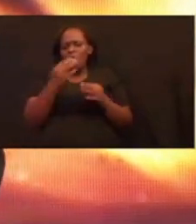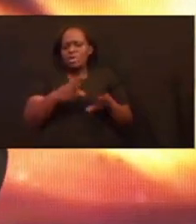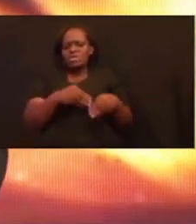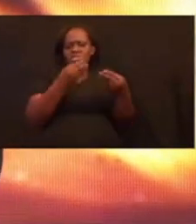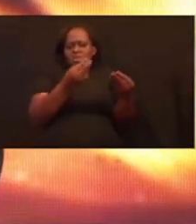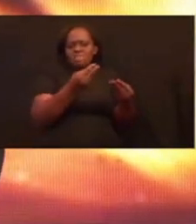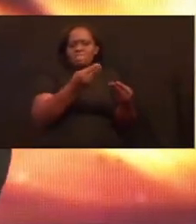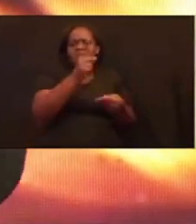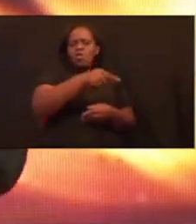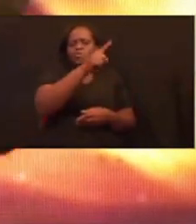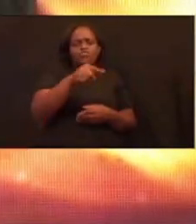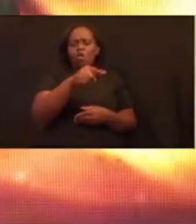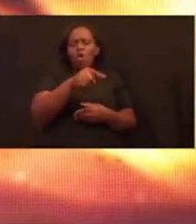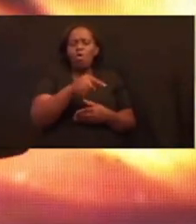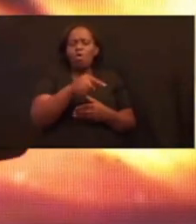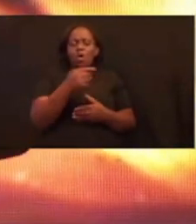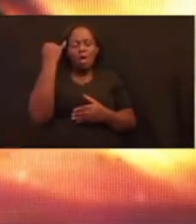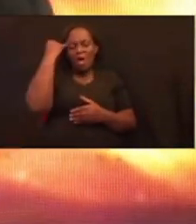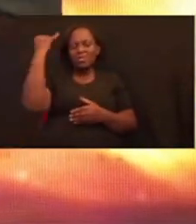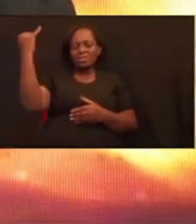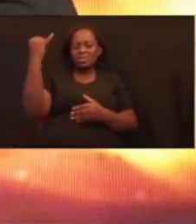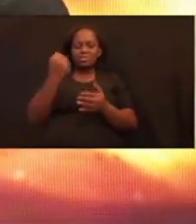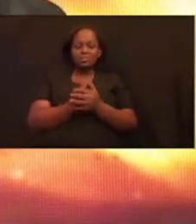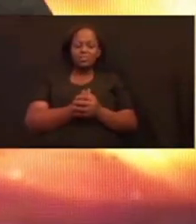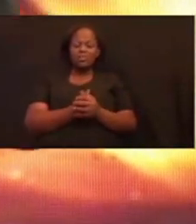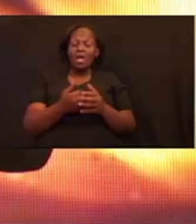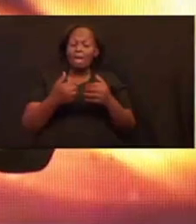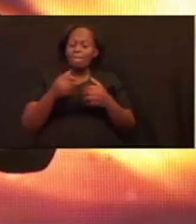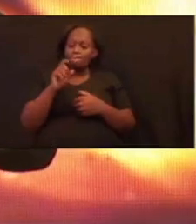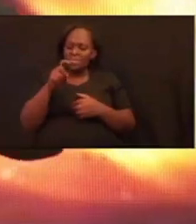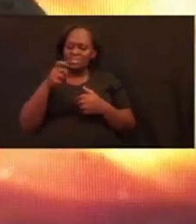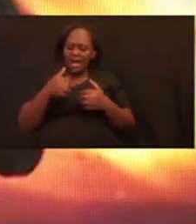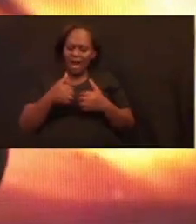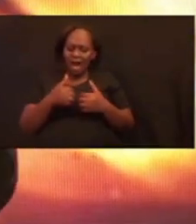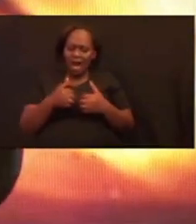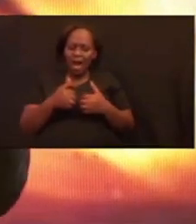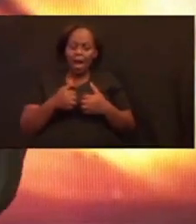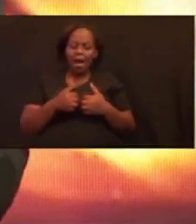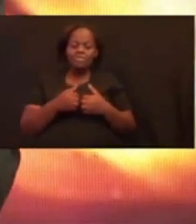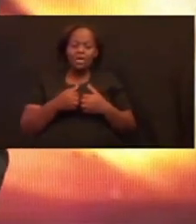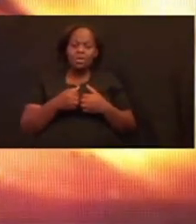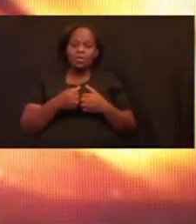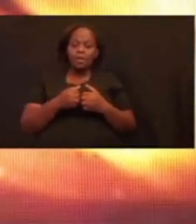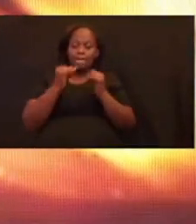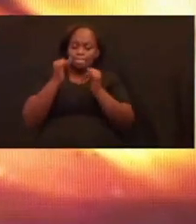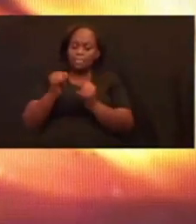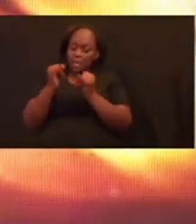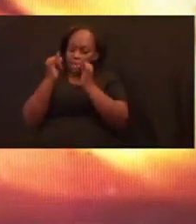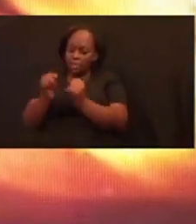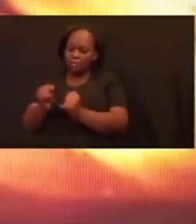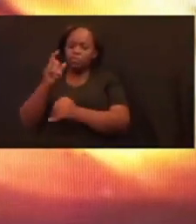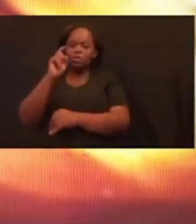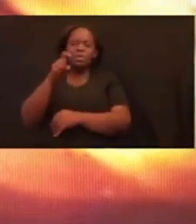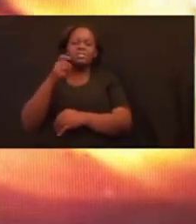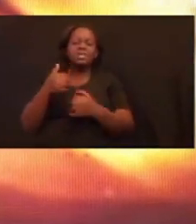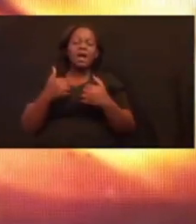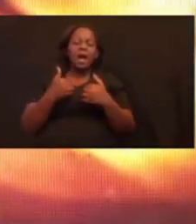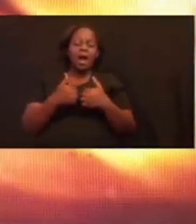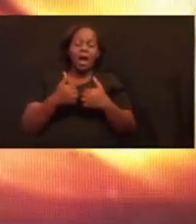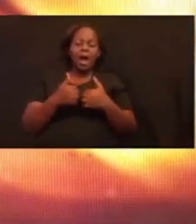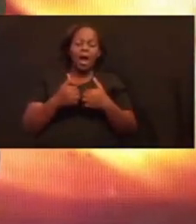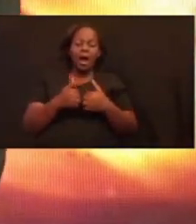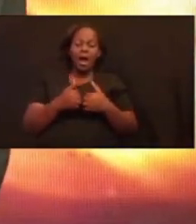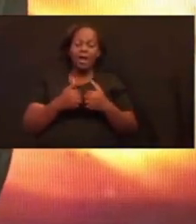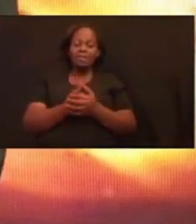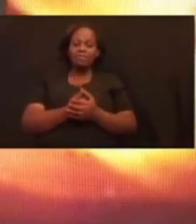error. There are dealings that happen to an individual based on his walk with God. It is profitable as